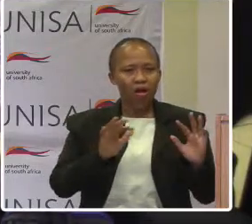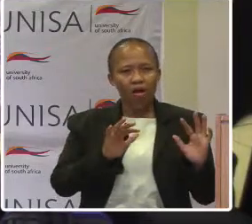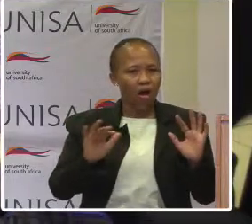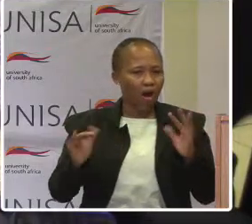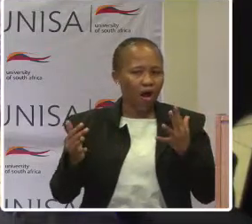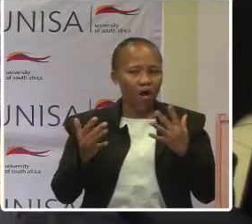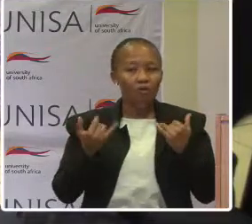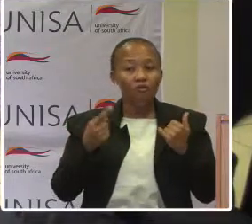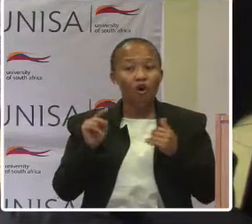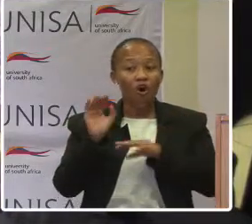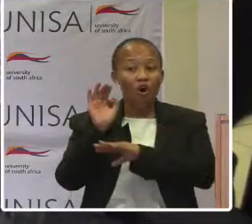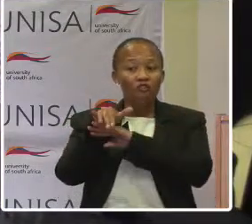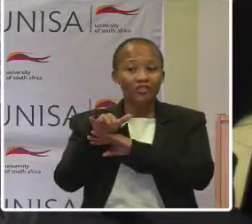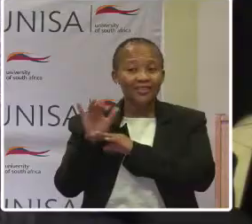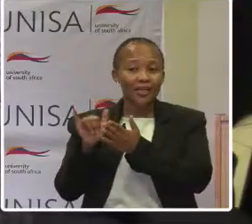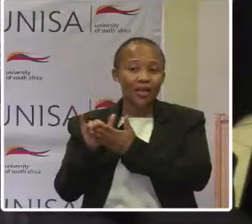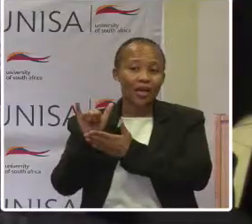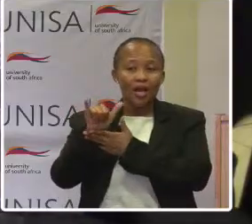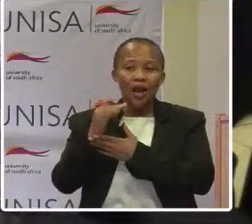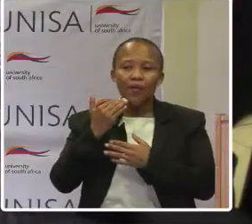airlines, things like that.